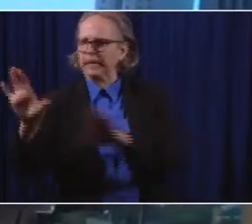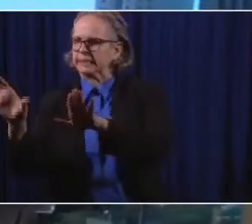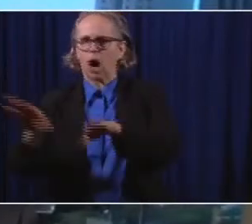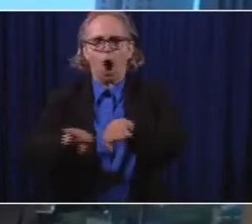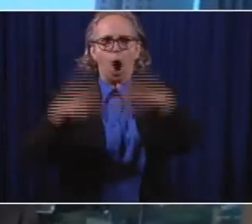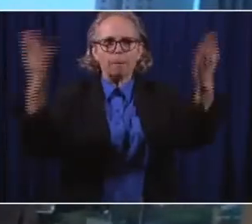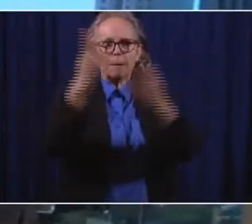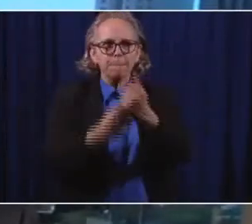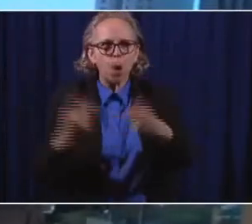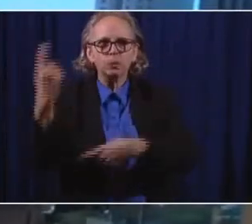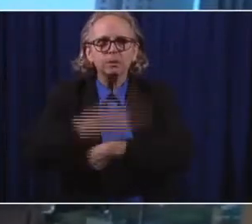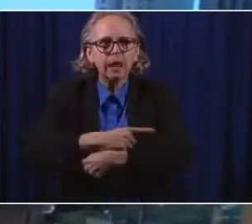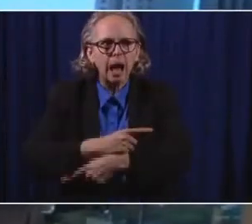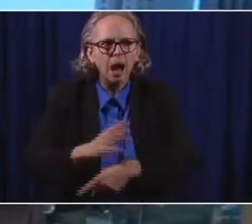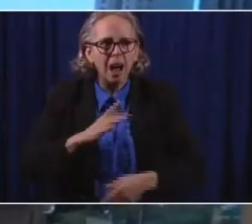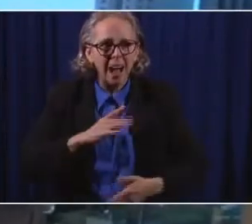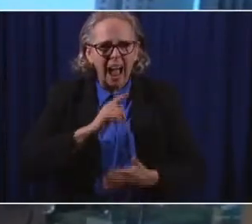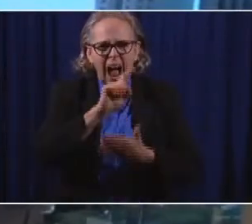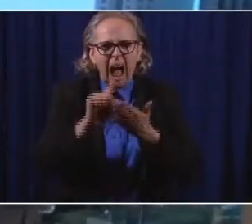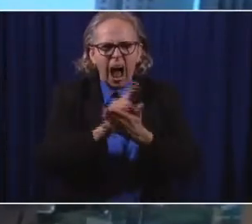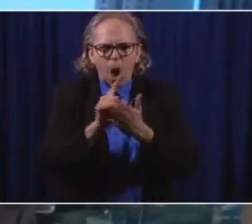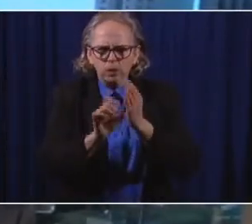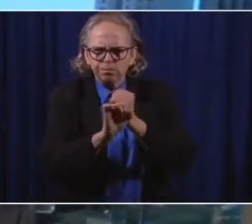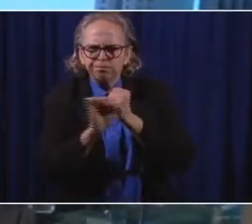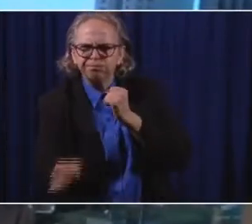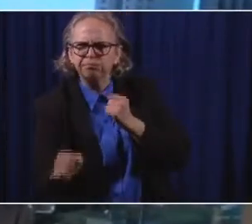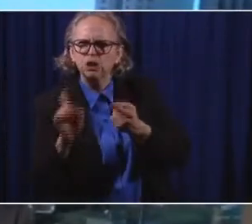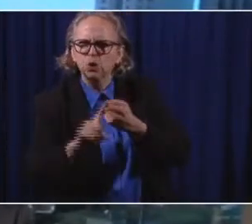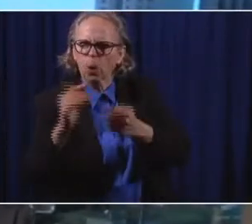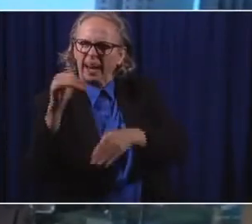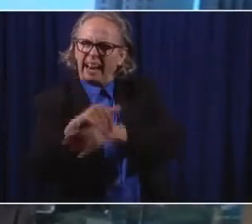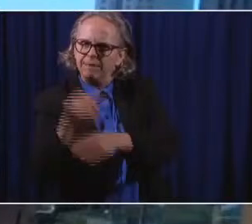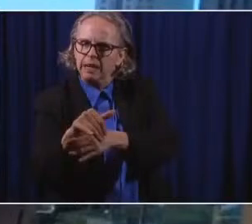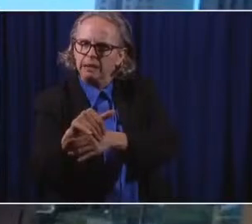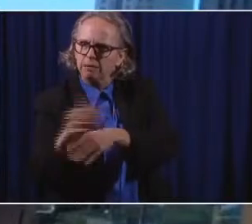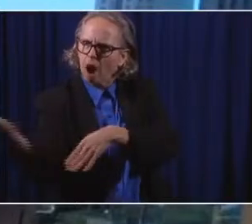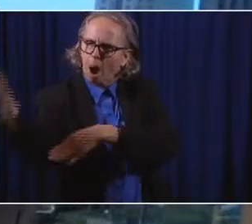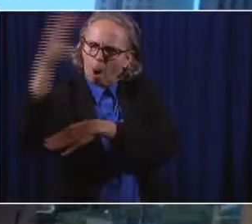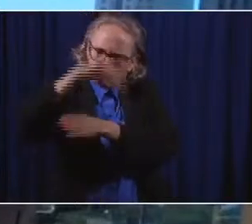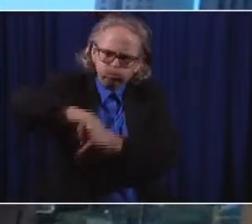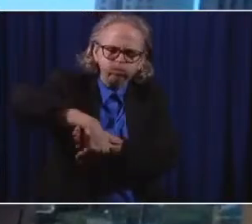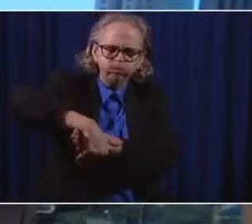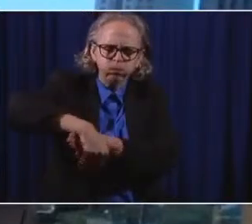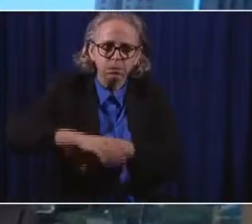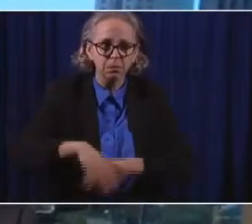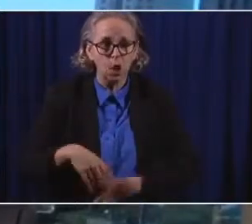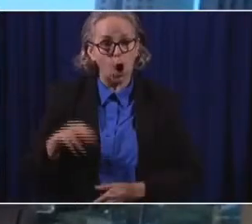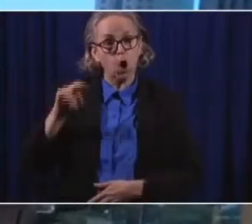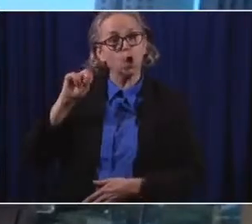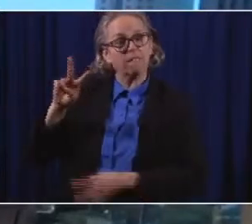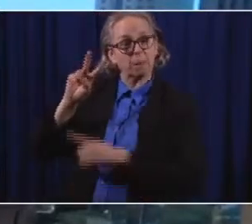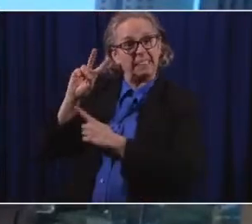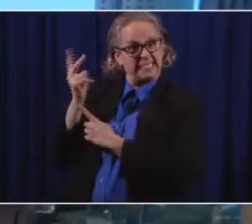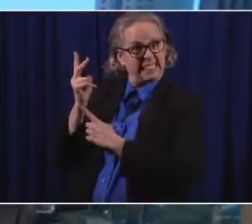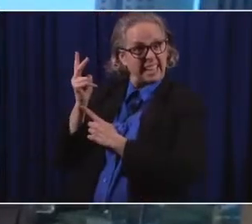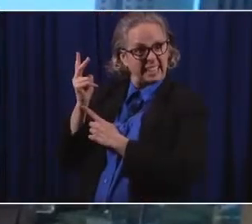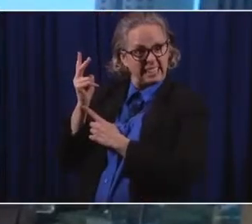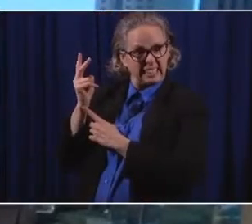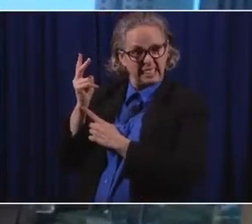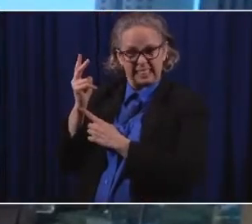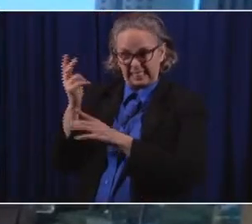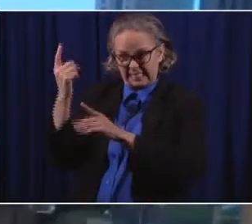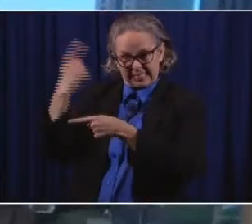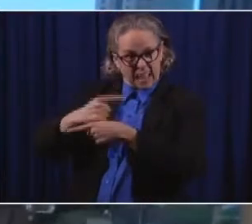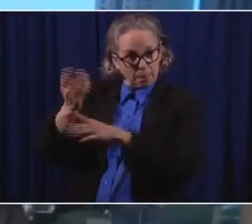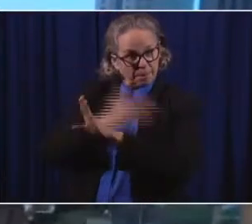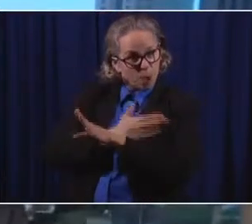this week. In fact, on Monday, the day before the election, early voting continues until 2 that day. And it's something that Ohioans are taking advantage of in